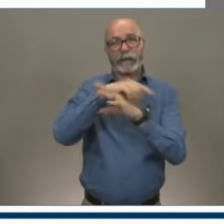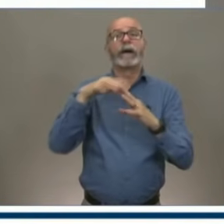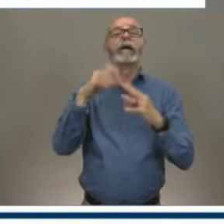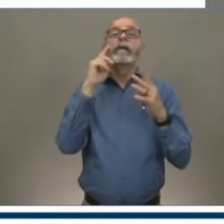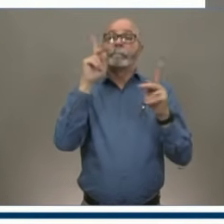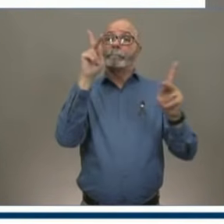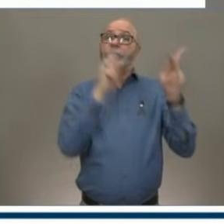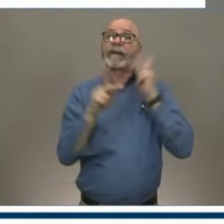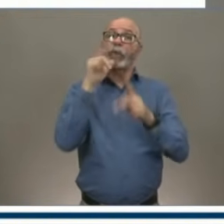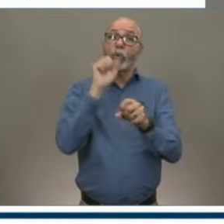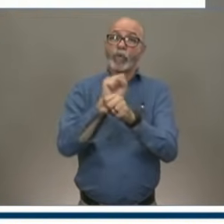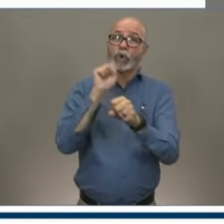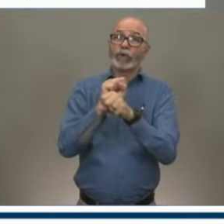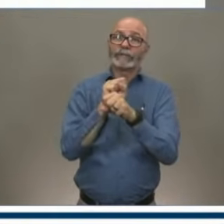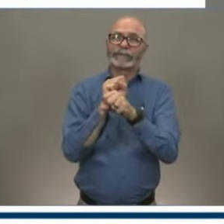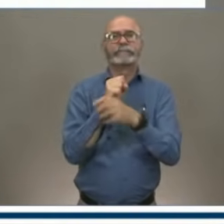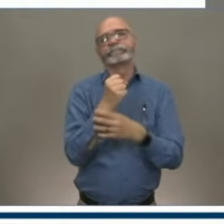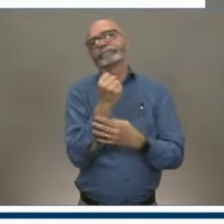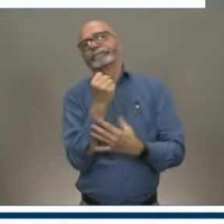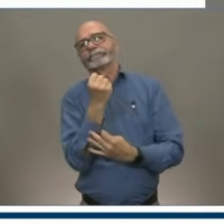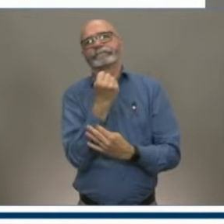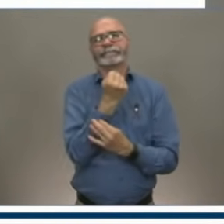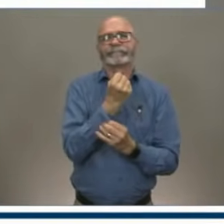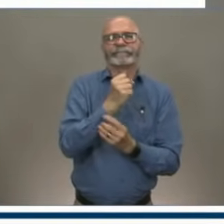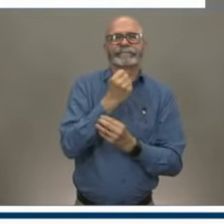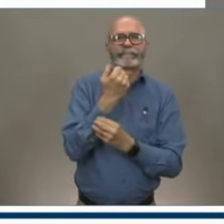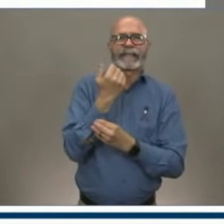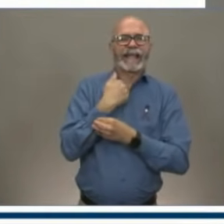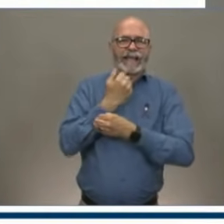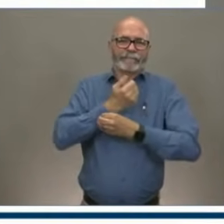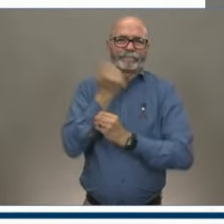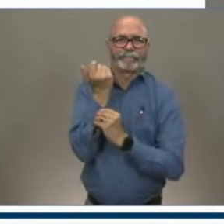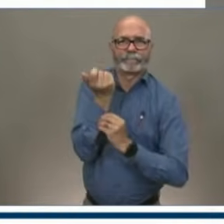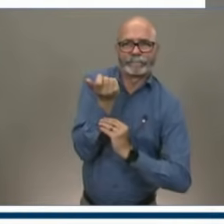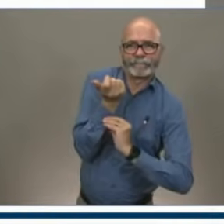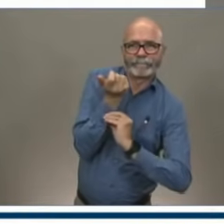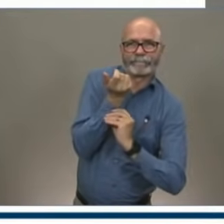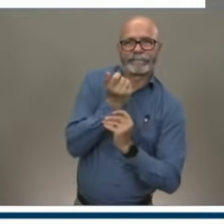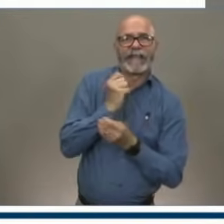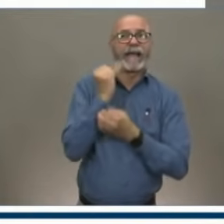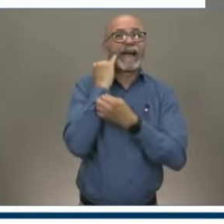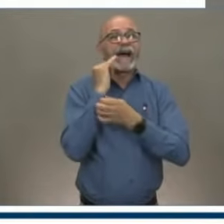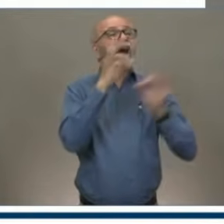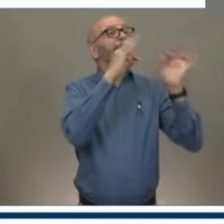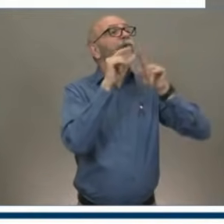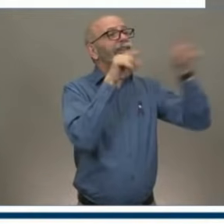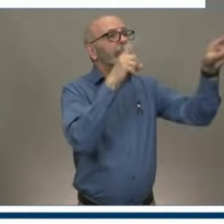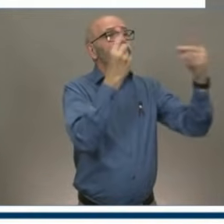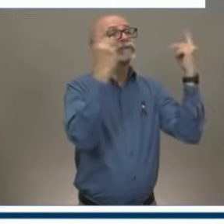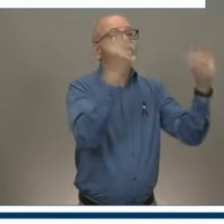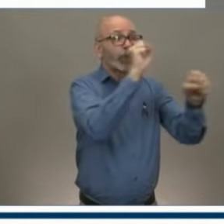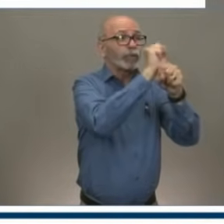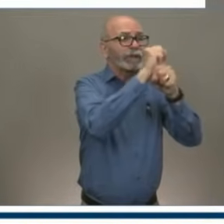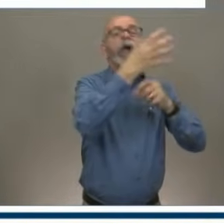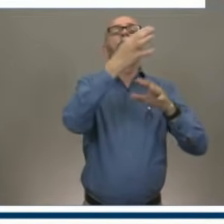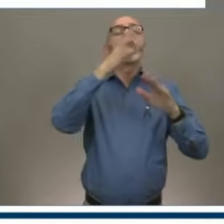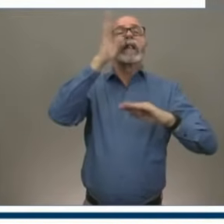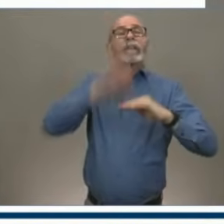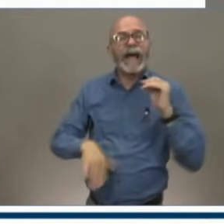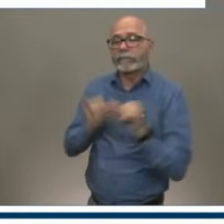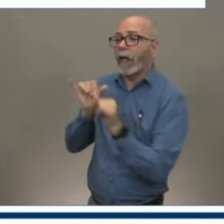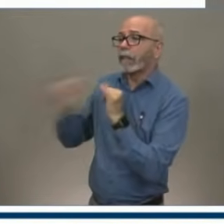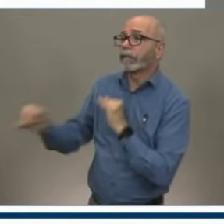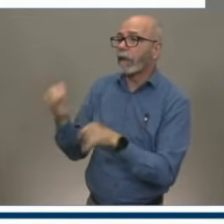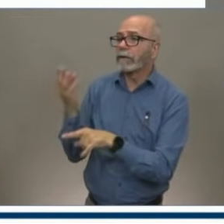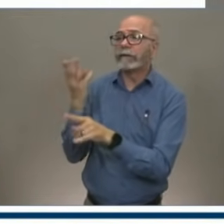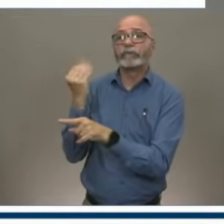testing approach that would eliminate the need for them to isolate completely as long as their test was negative. And we've been hearing